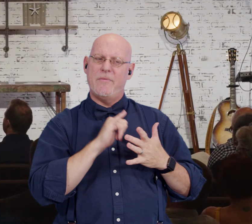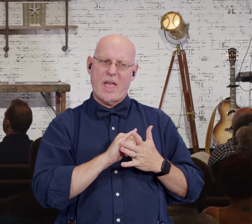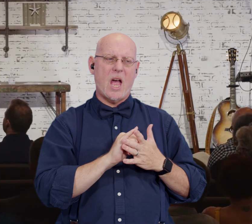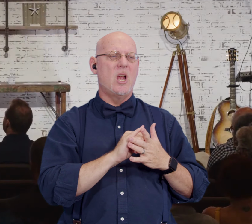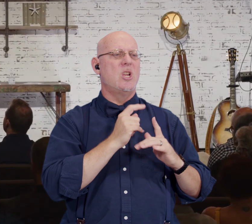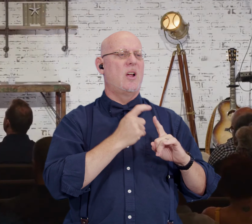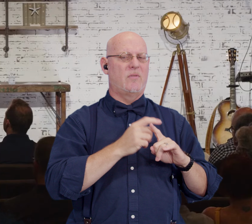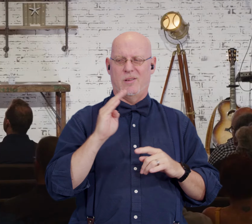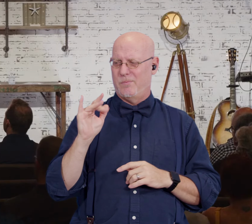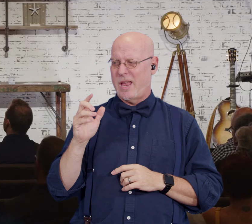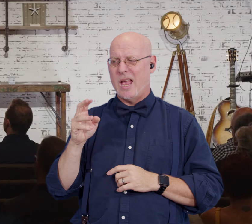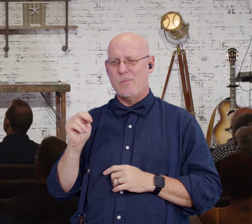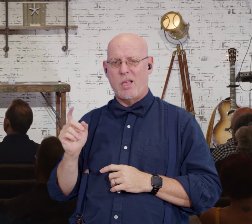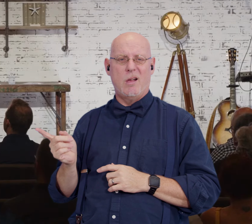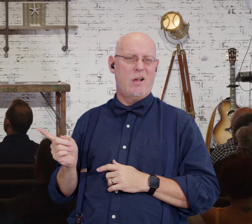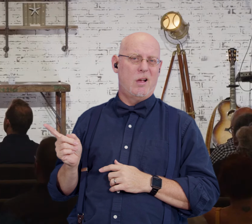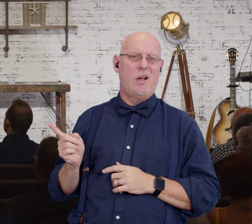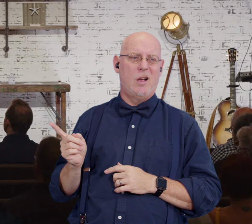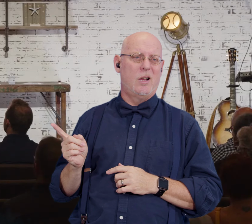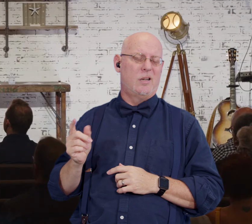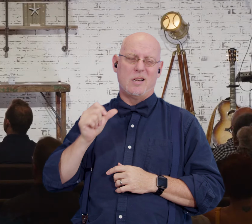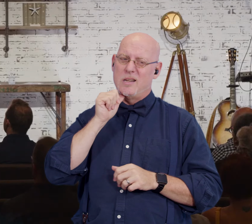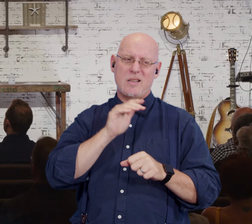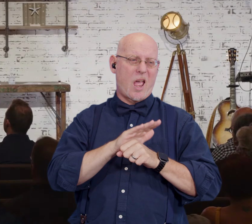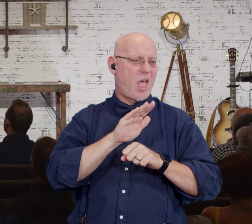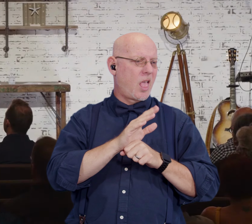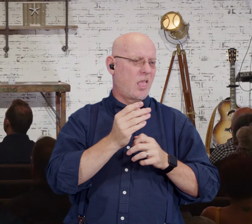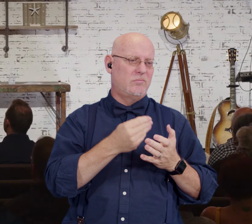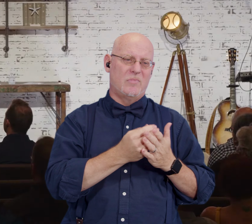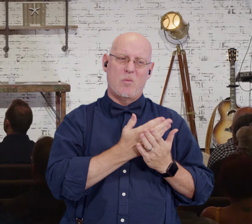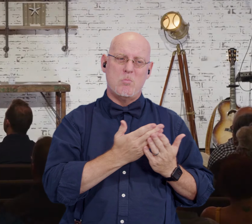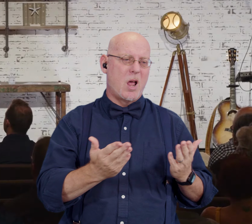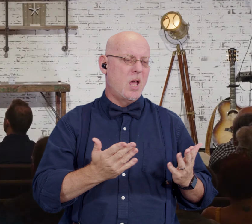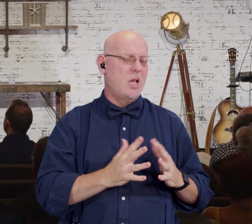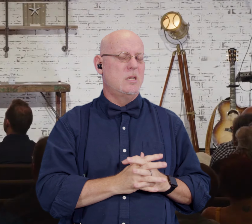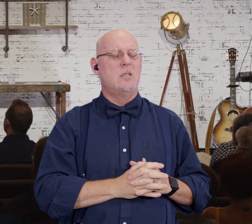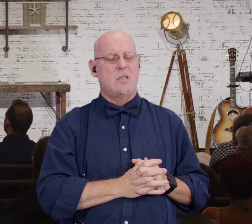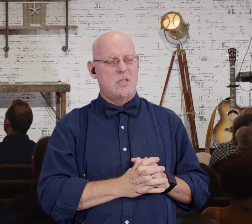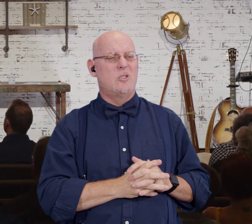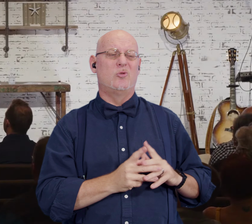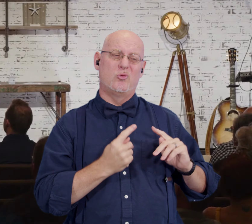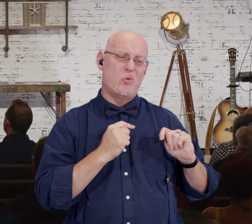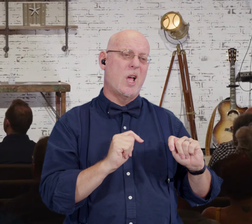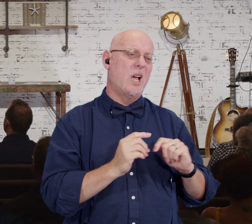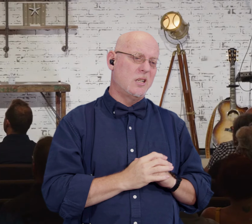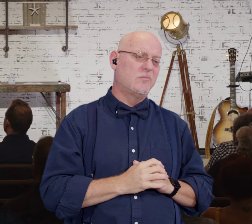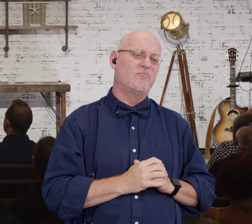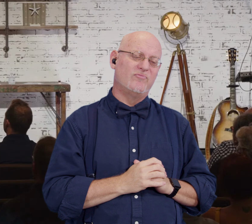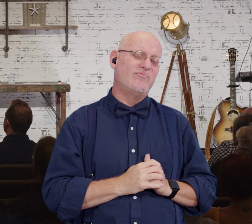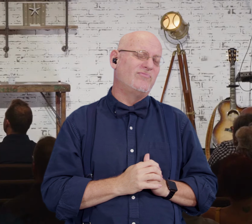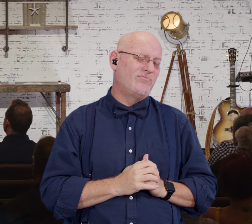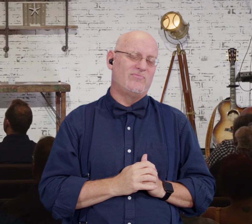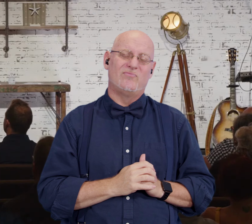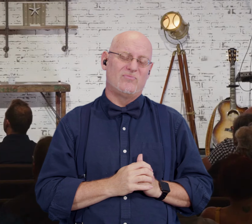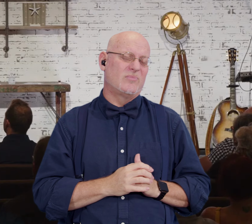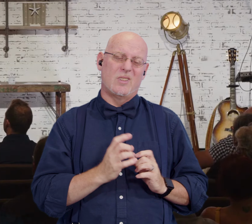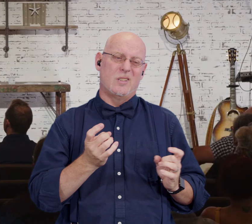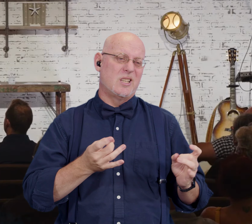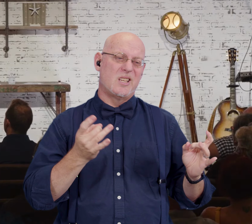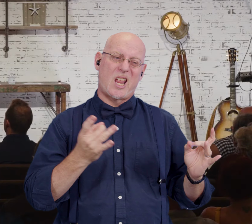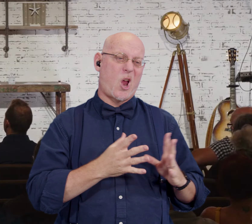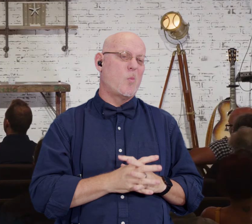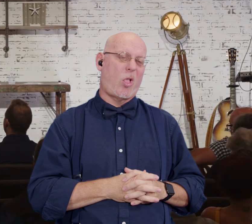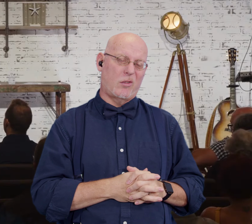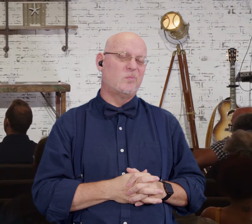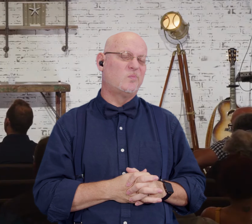of that stuff. You're coming out of Babylon, ill-sufficient resources. You're trying. You're terrible,